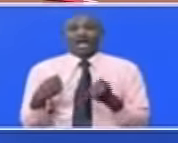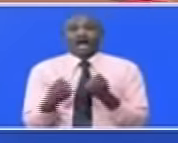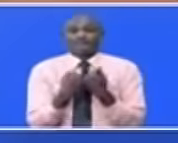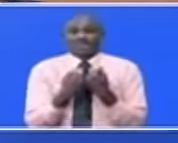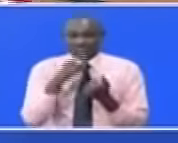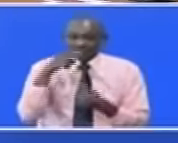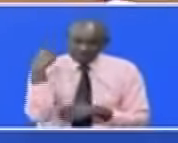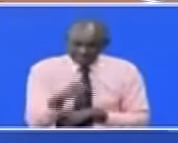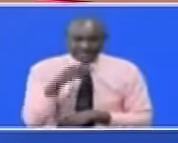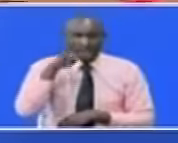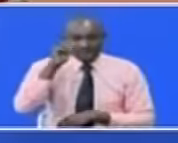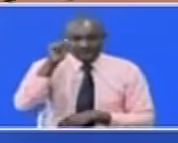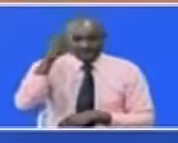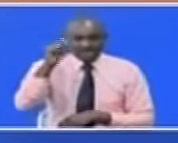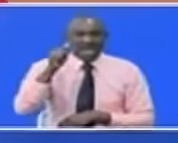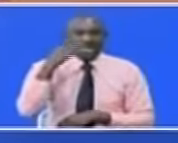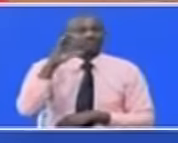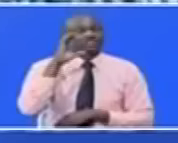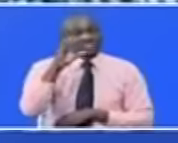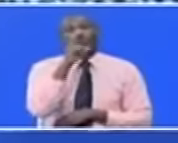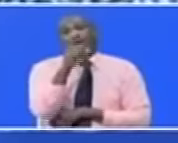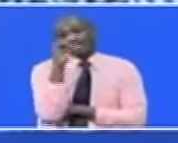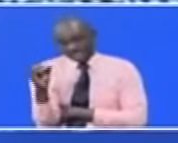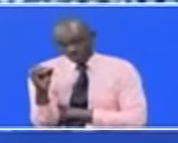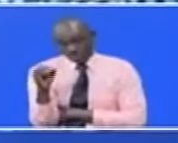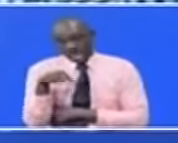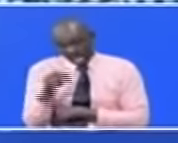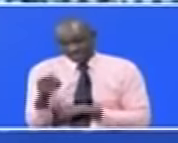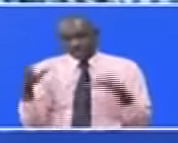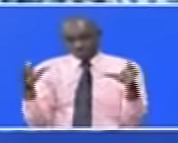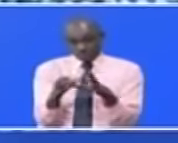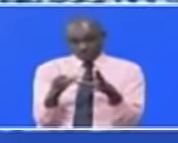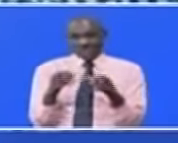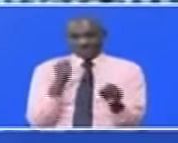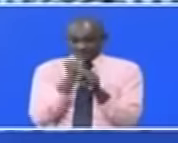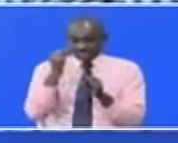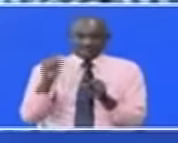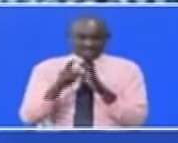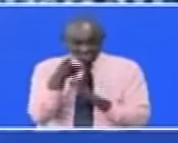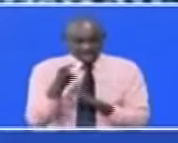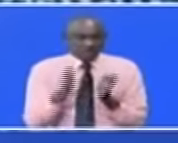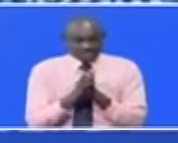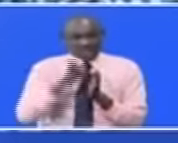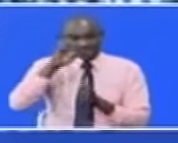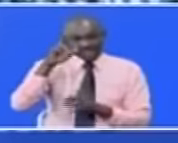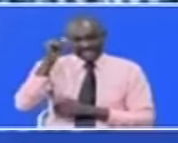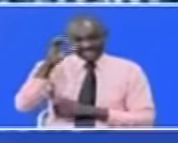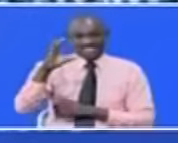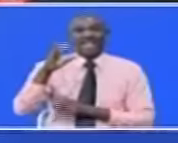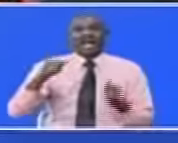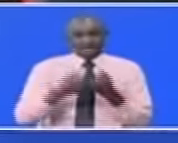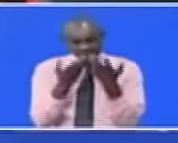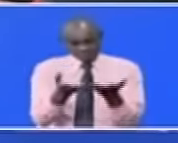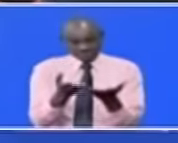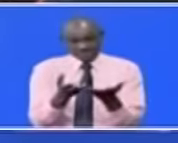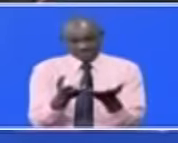narrowly beating Mamba FC 1-0. In the other clash, a 15th-minute goal by Eric Mata set 1000 Street FC